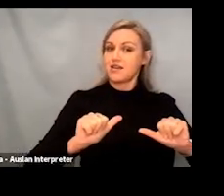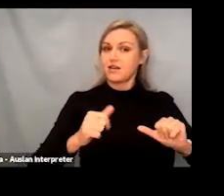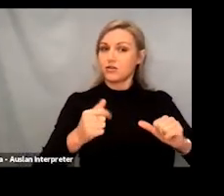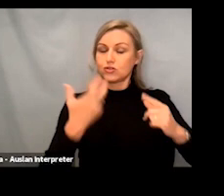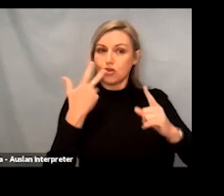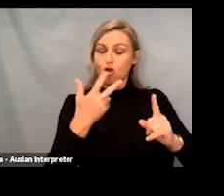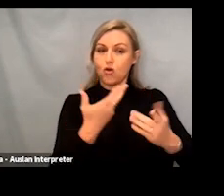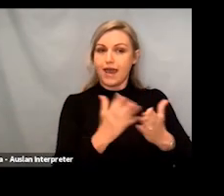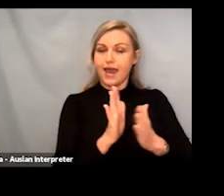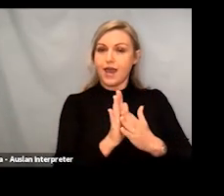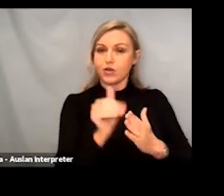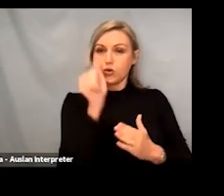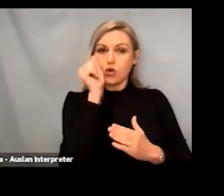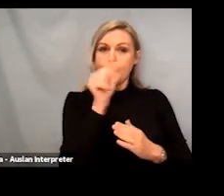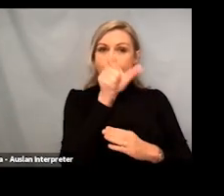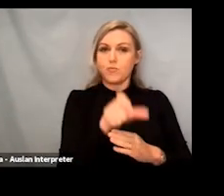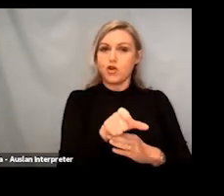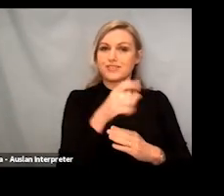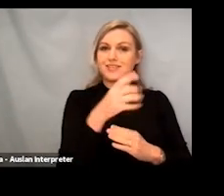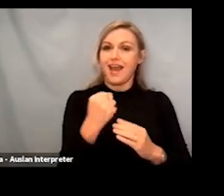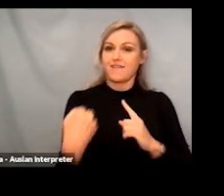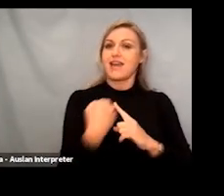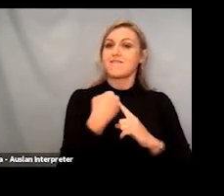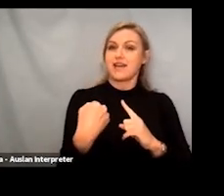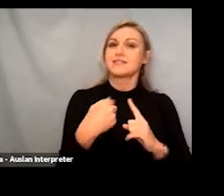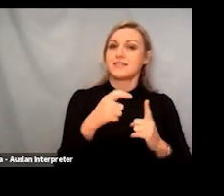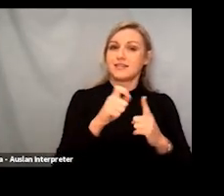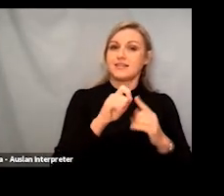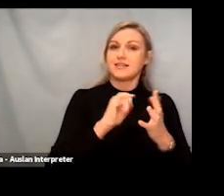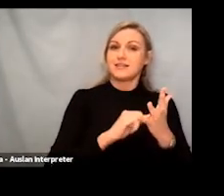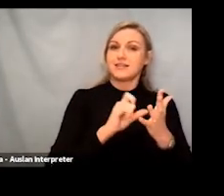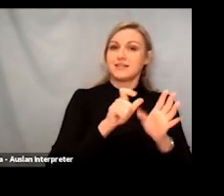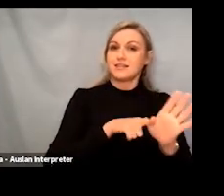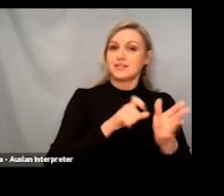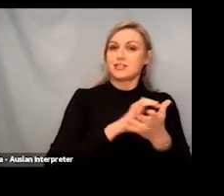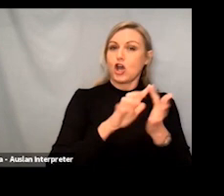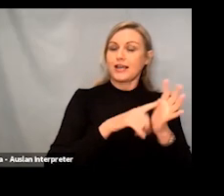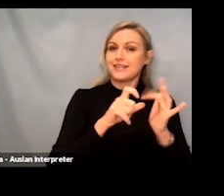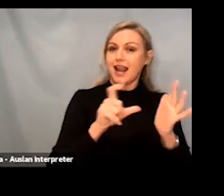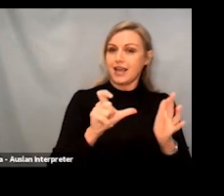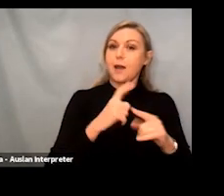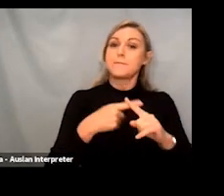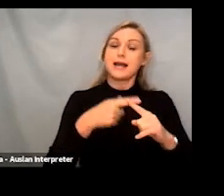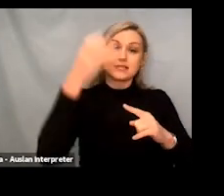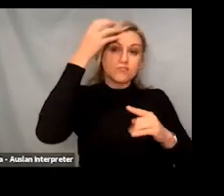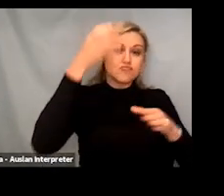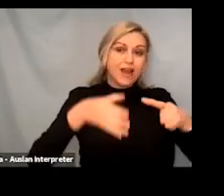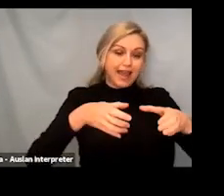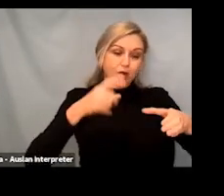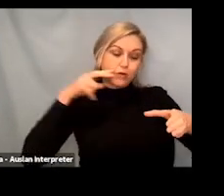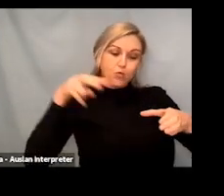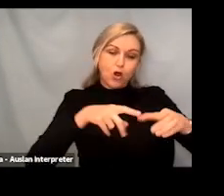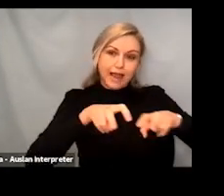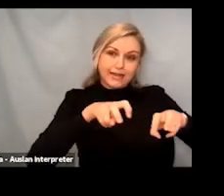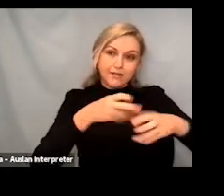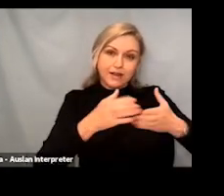markers of psychedelic effects, and also the brain activity signatures you won't